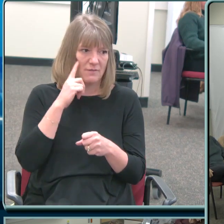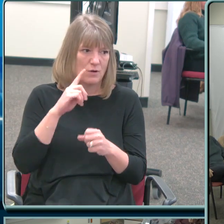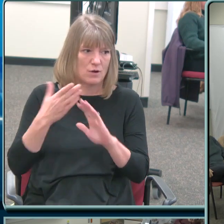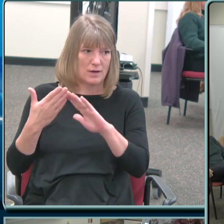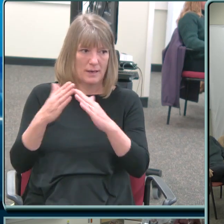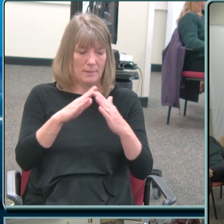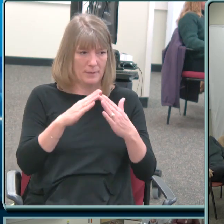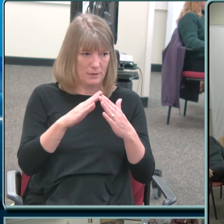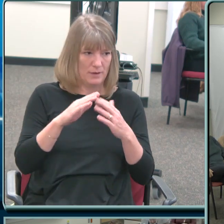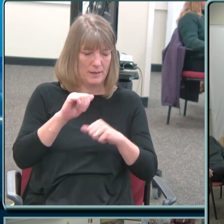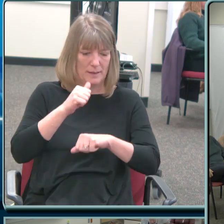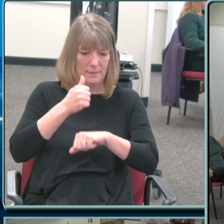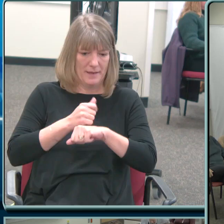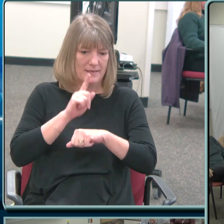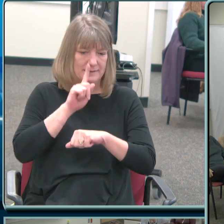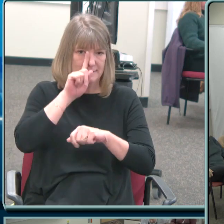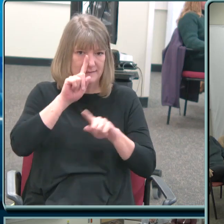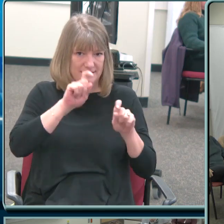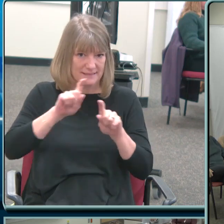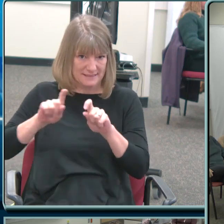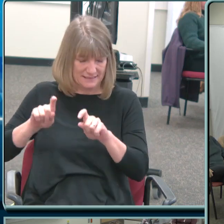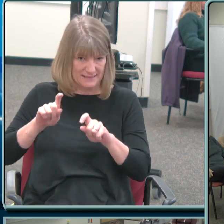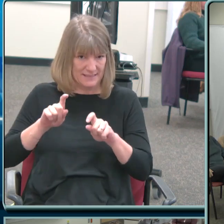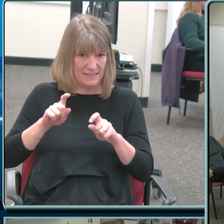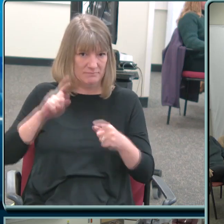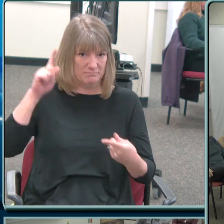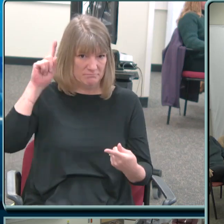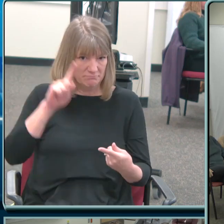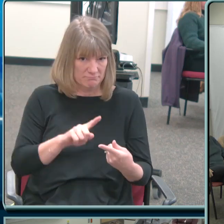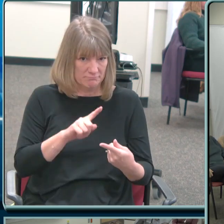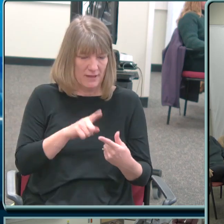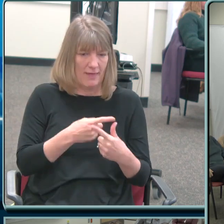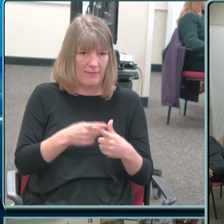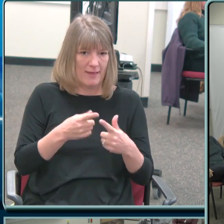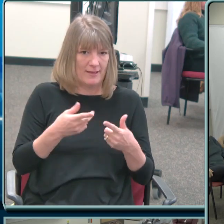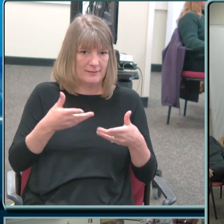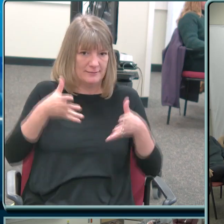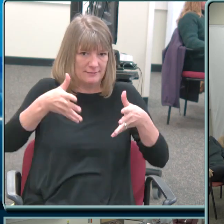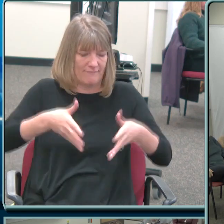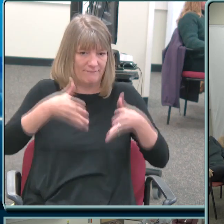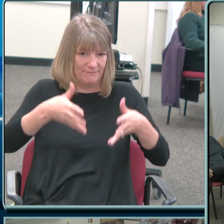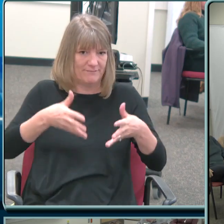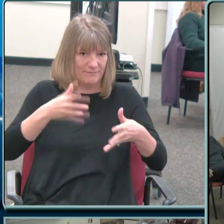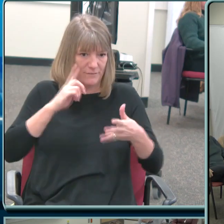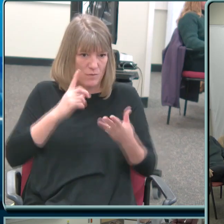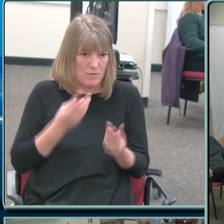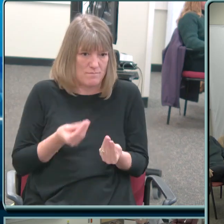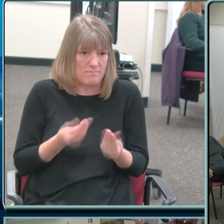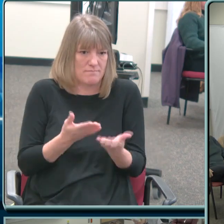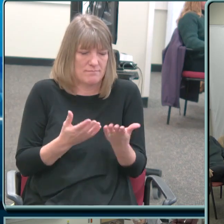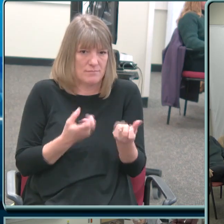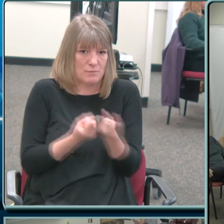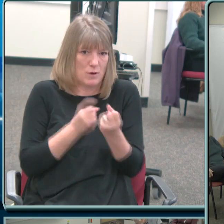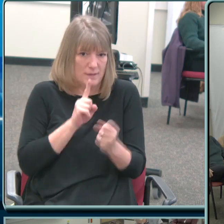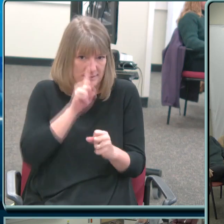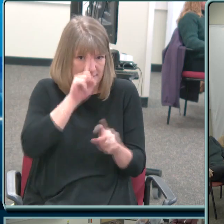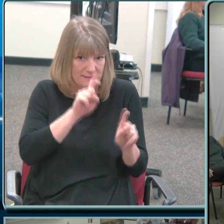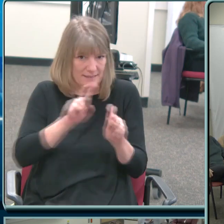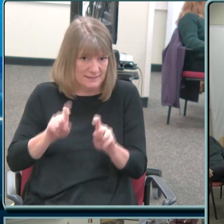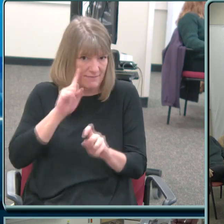community-based testing site approach and what remains in terms of availability to support testing in El Paso